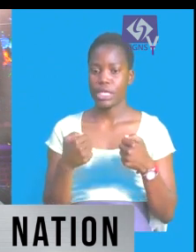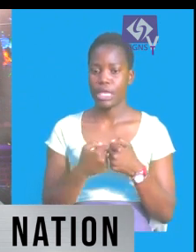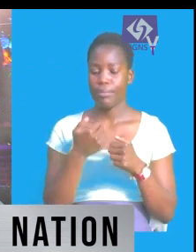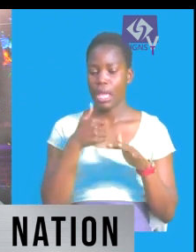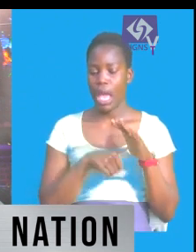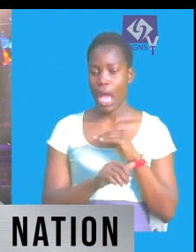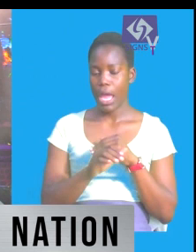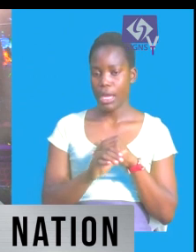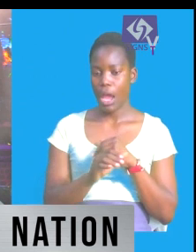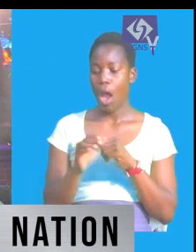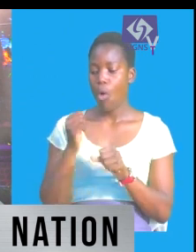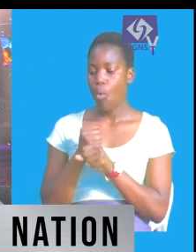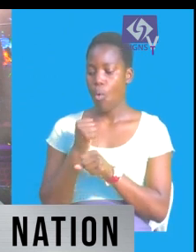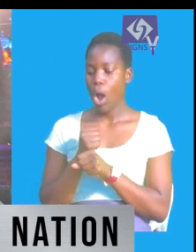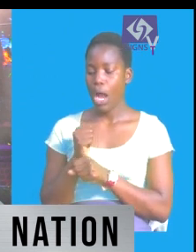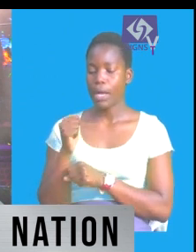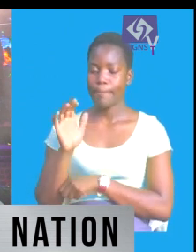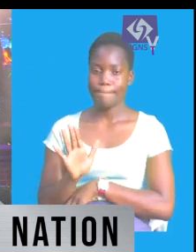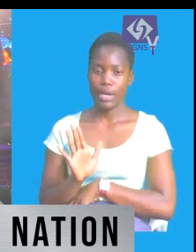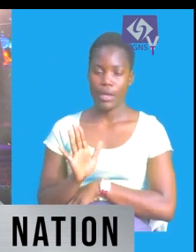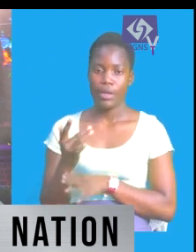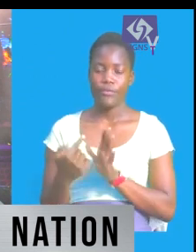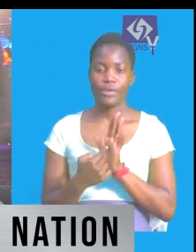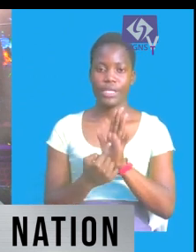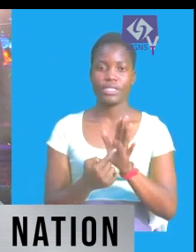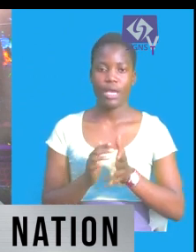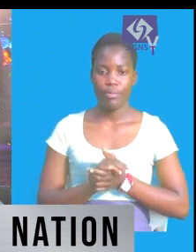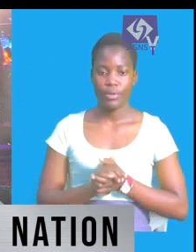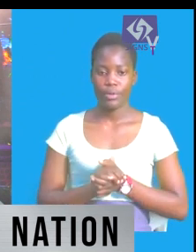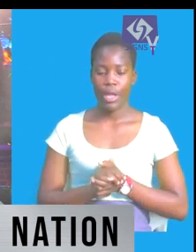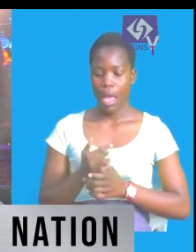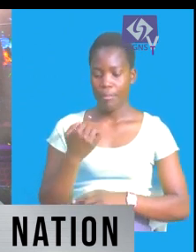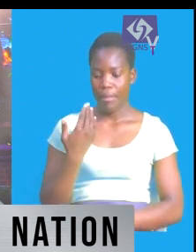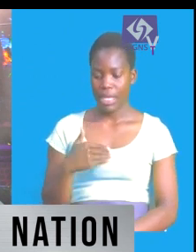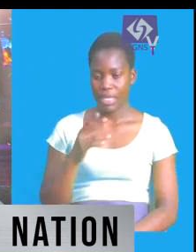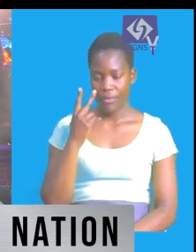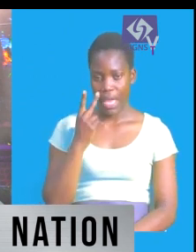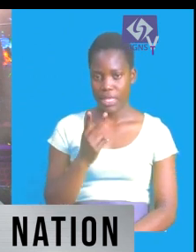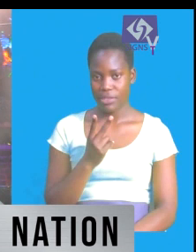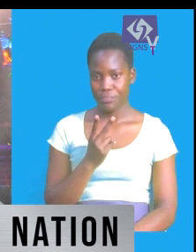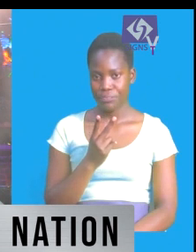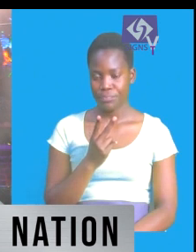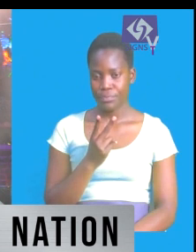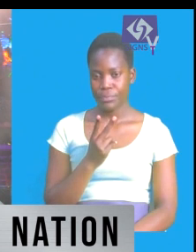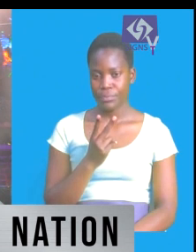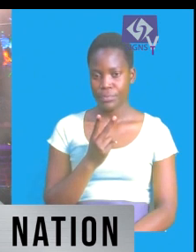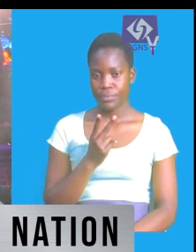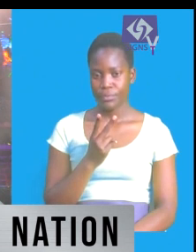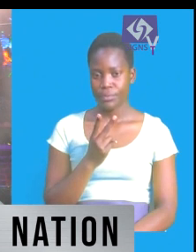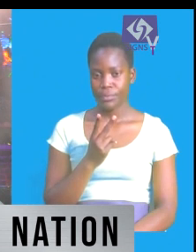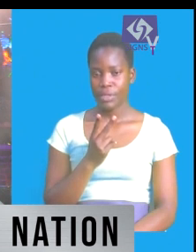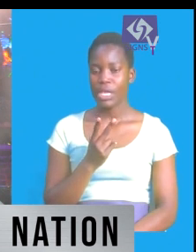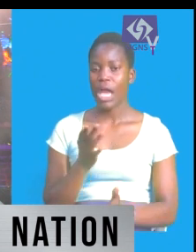his watch. His watch, yes. Like, right. I've not seen randomly a returning